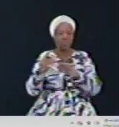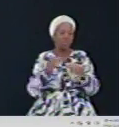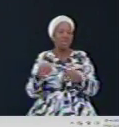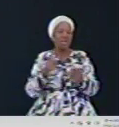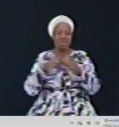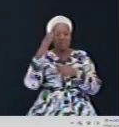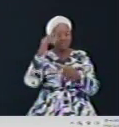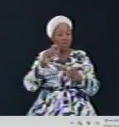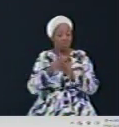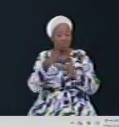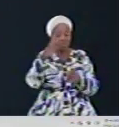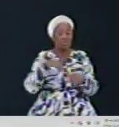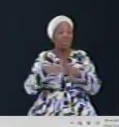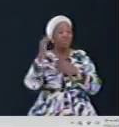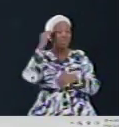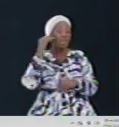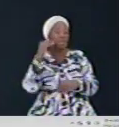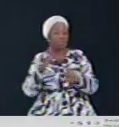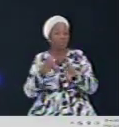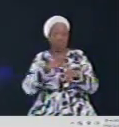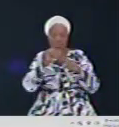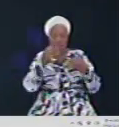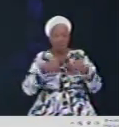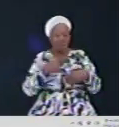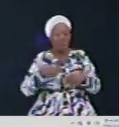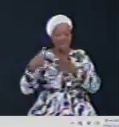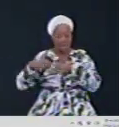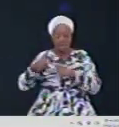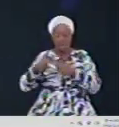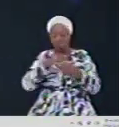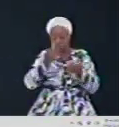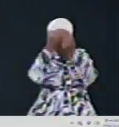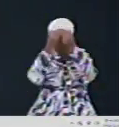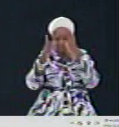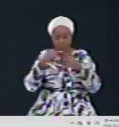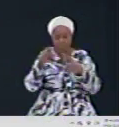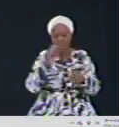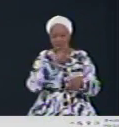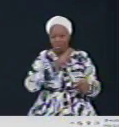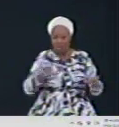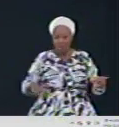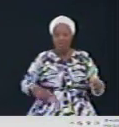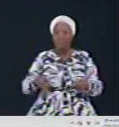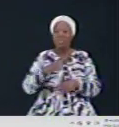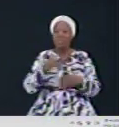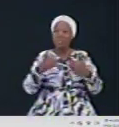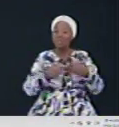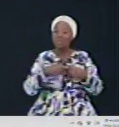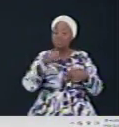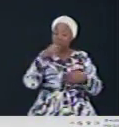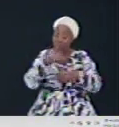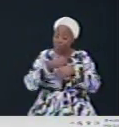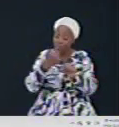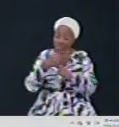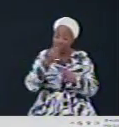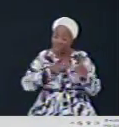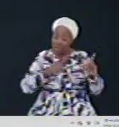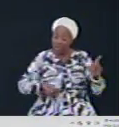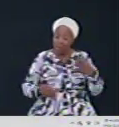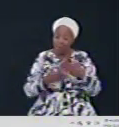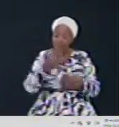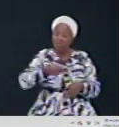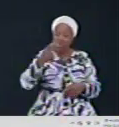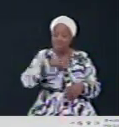in the head, but he doesn't have the heart to be obedient to the Lord. He has not made the Lord the Most High